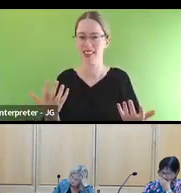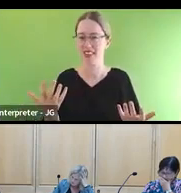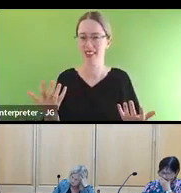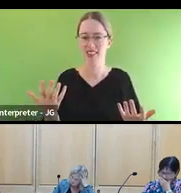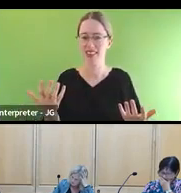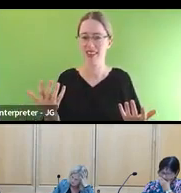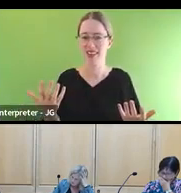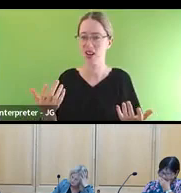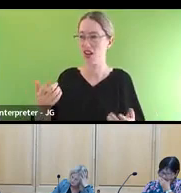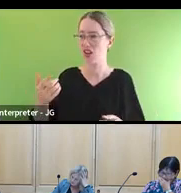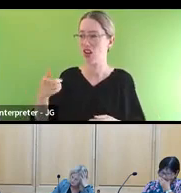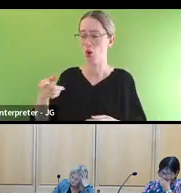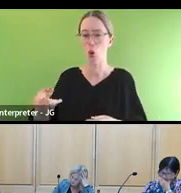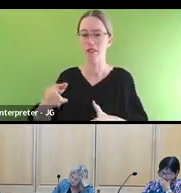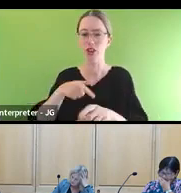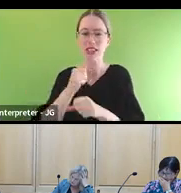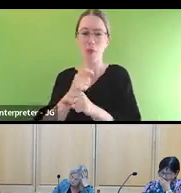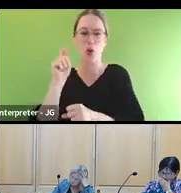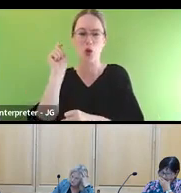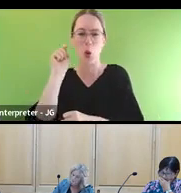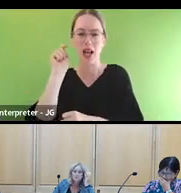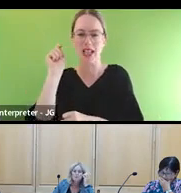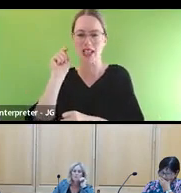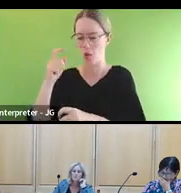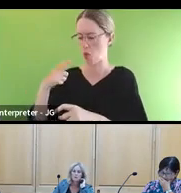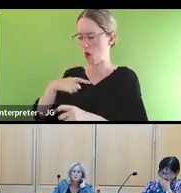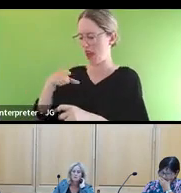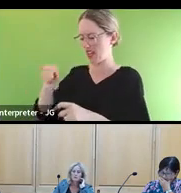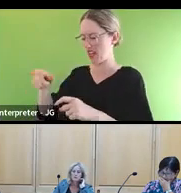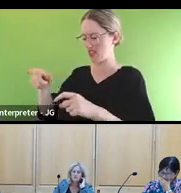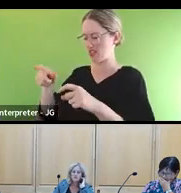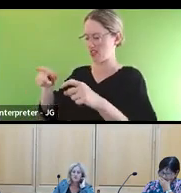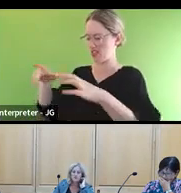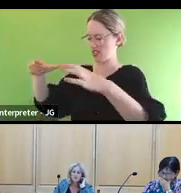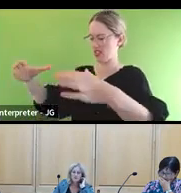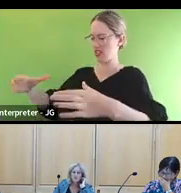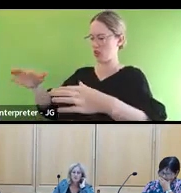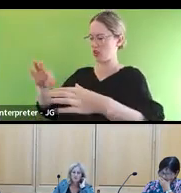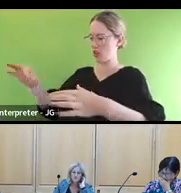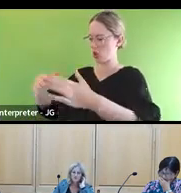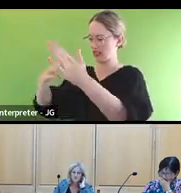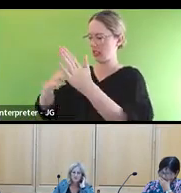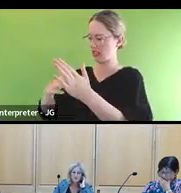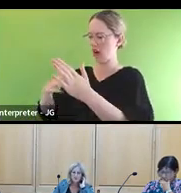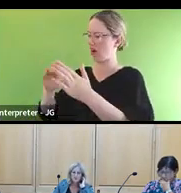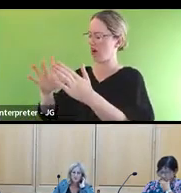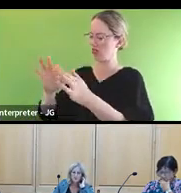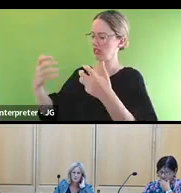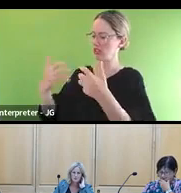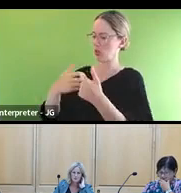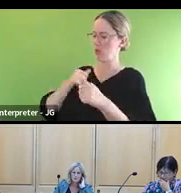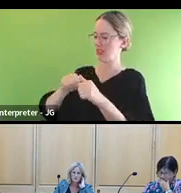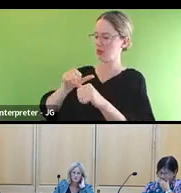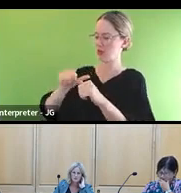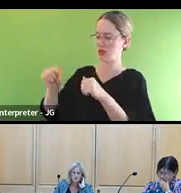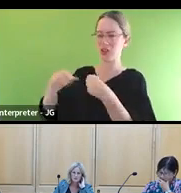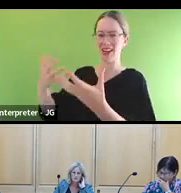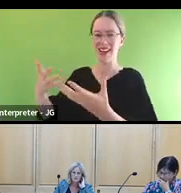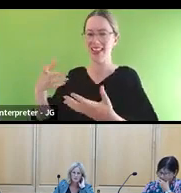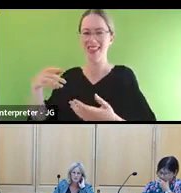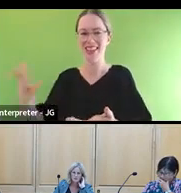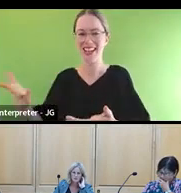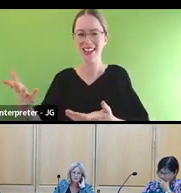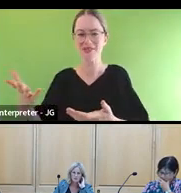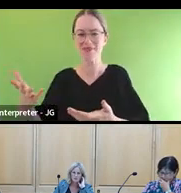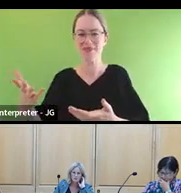the toilet seat, you know, why does the toilet come out so far and it hasn't got a toilet seat on it? Well, let's put one on it. And then it bangs against the